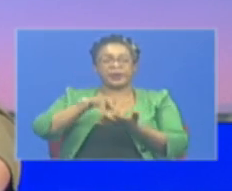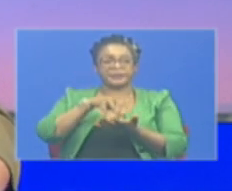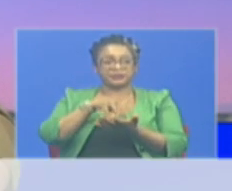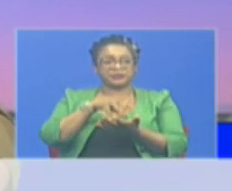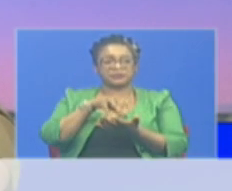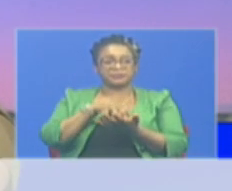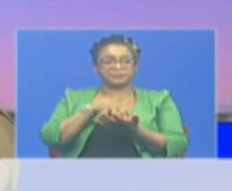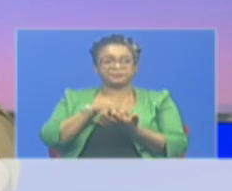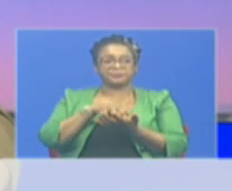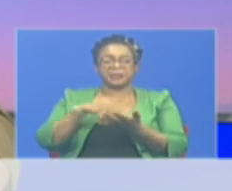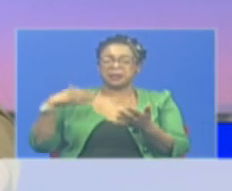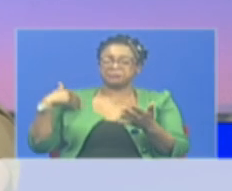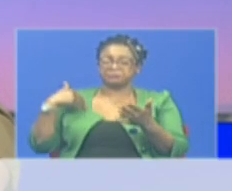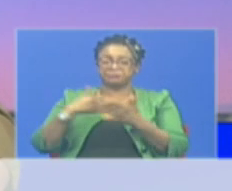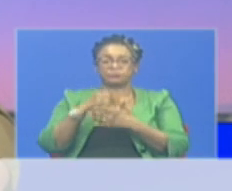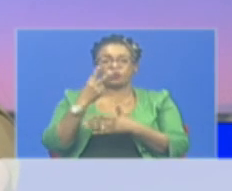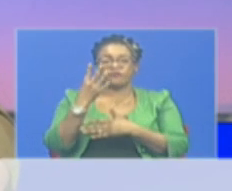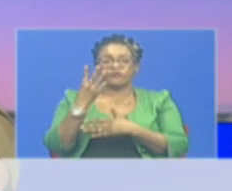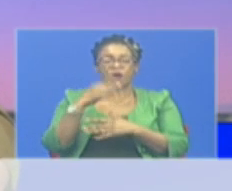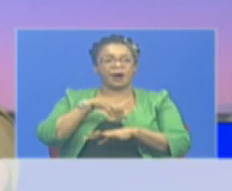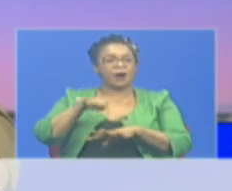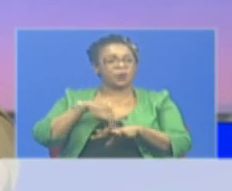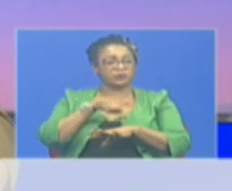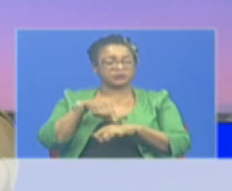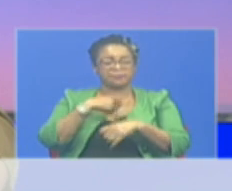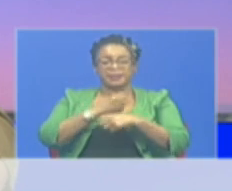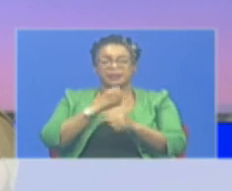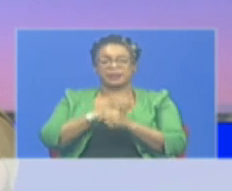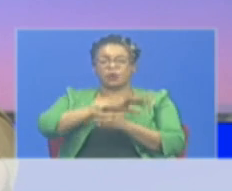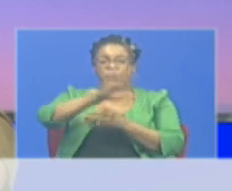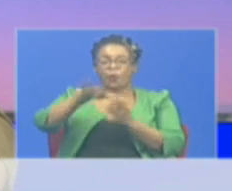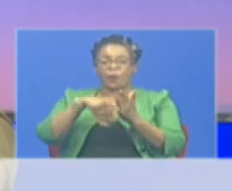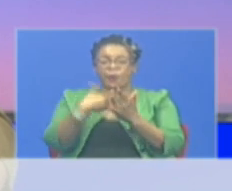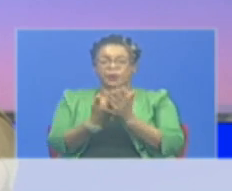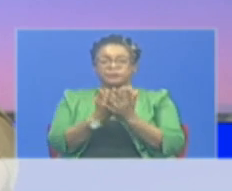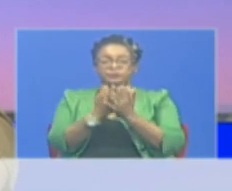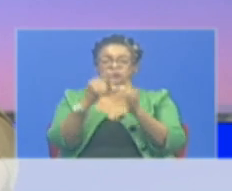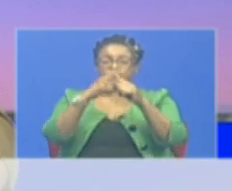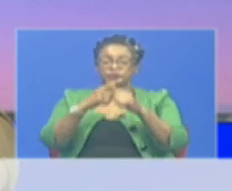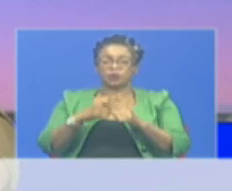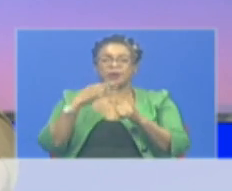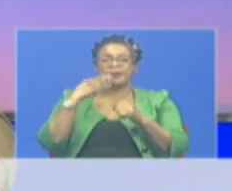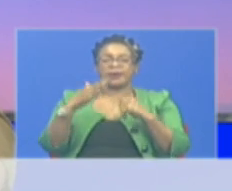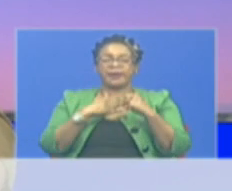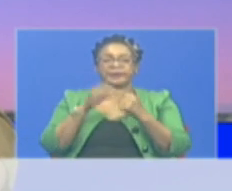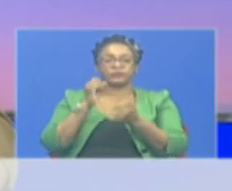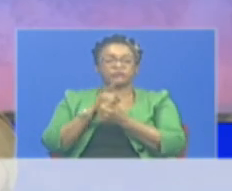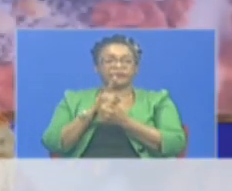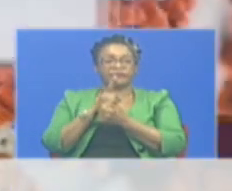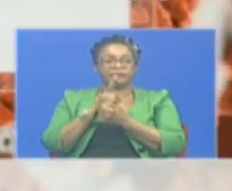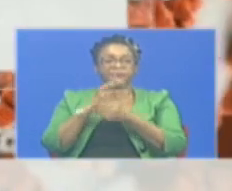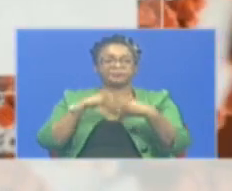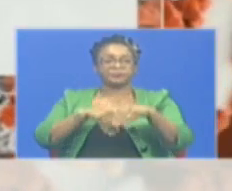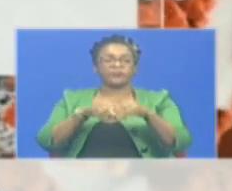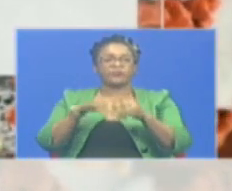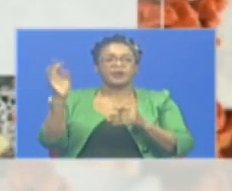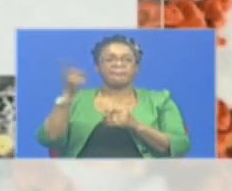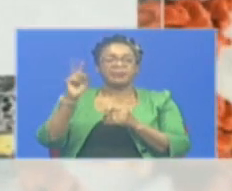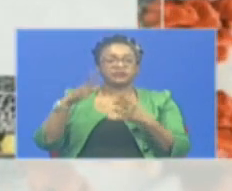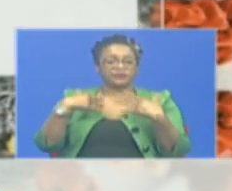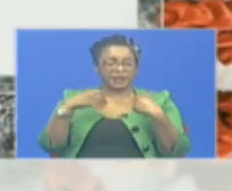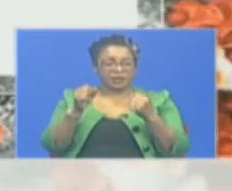the last 24 hours, bringing the national tally to 912. According to the Ministry of Health,